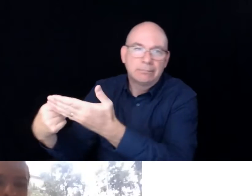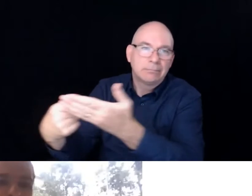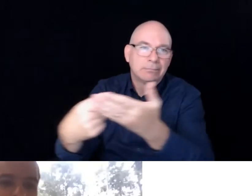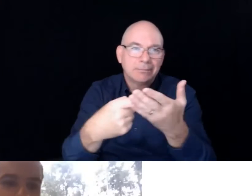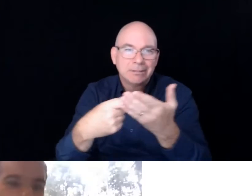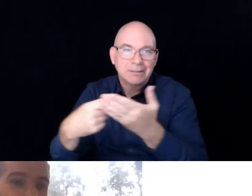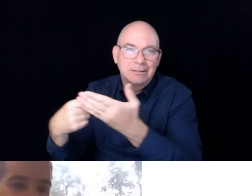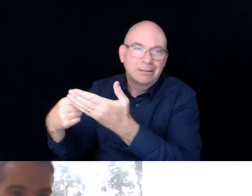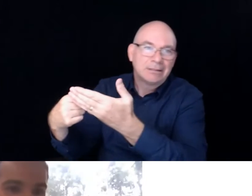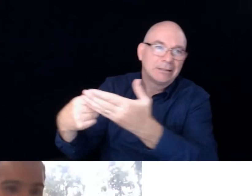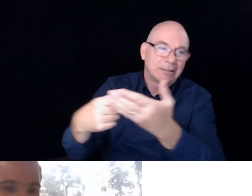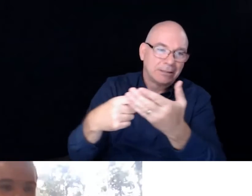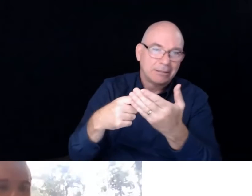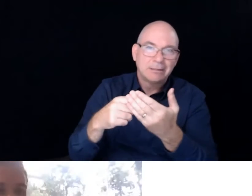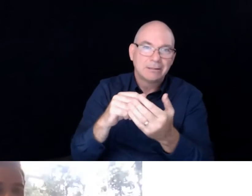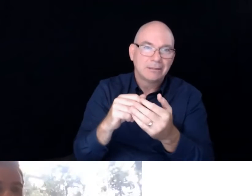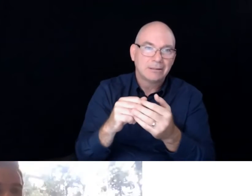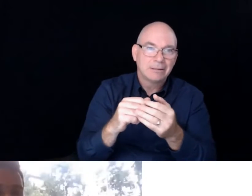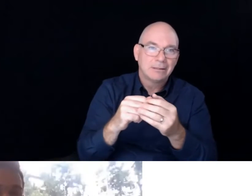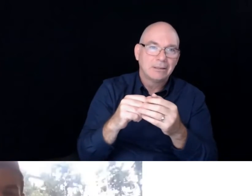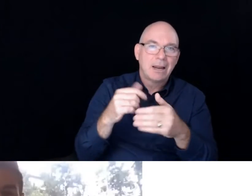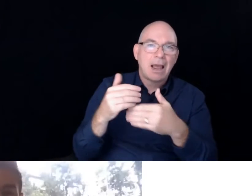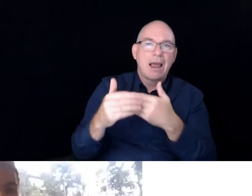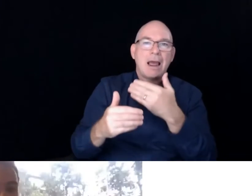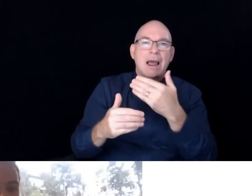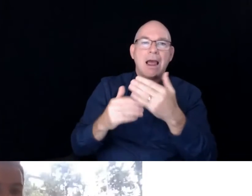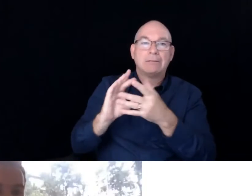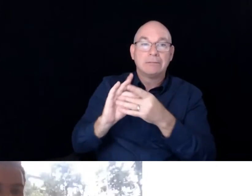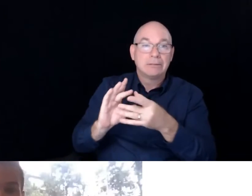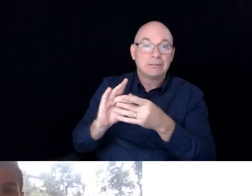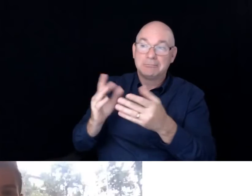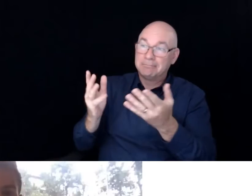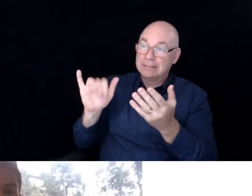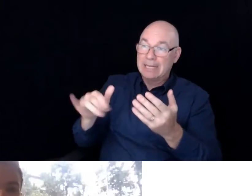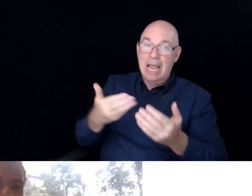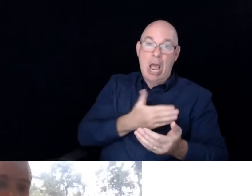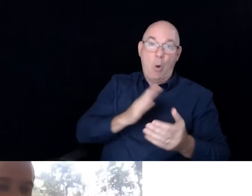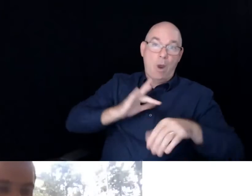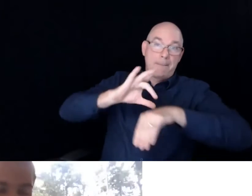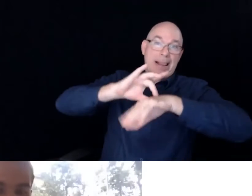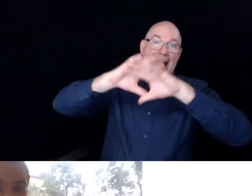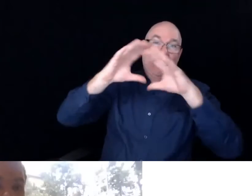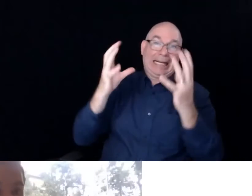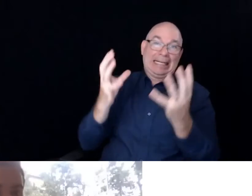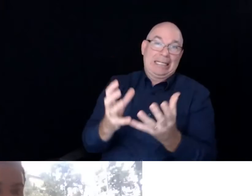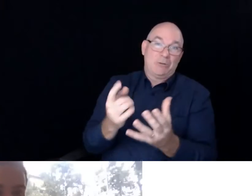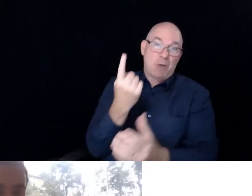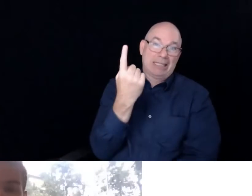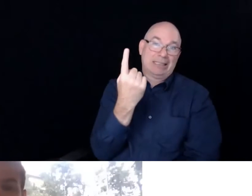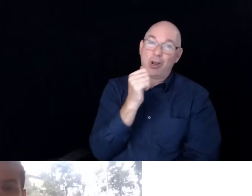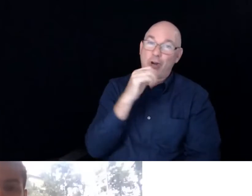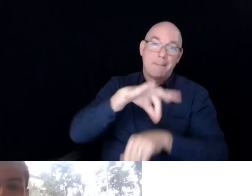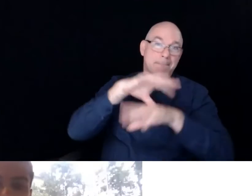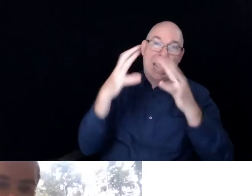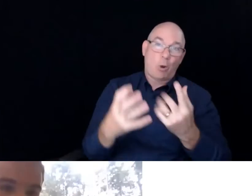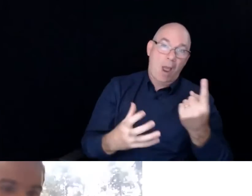there is no plan B. So we start telling everyone that this is our planet. We need like all of us to be in the conversation. It's me and now.